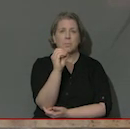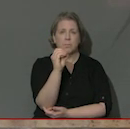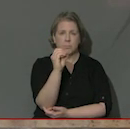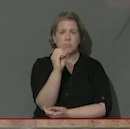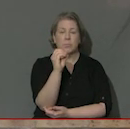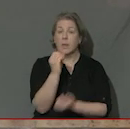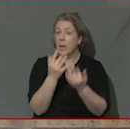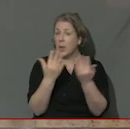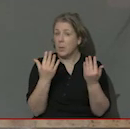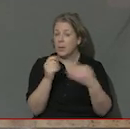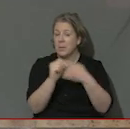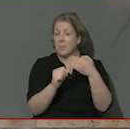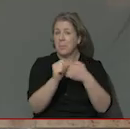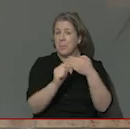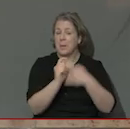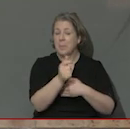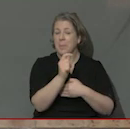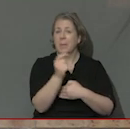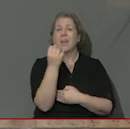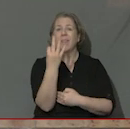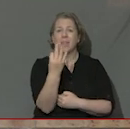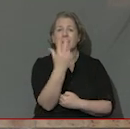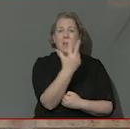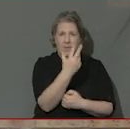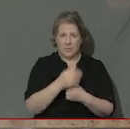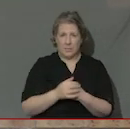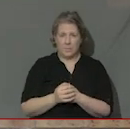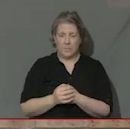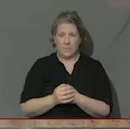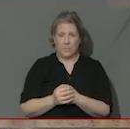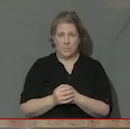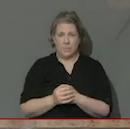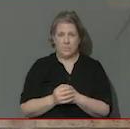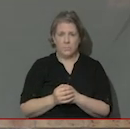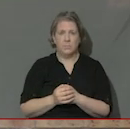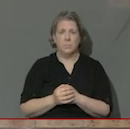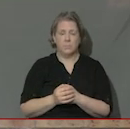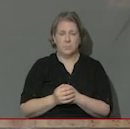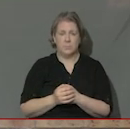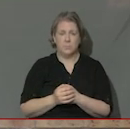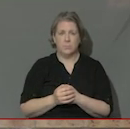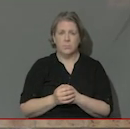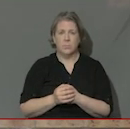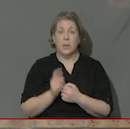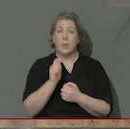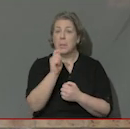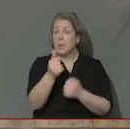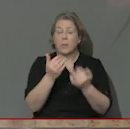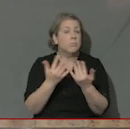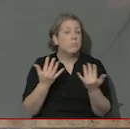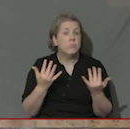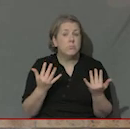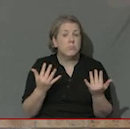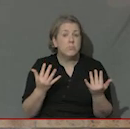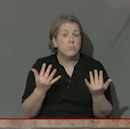was for 38 payments. And that gives us a payment of,